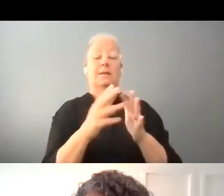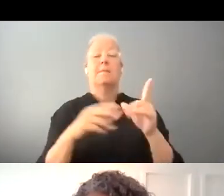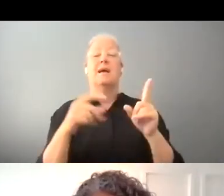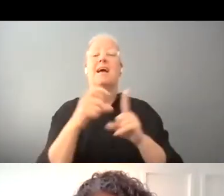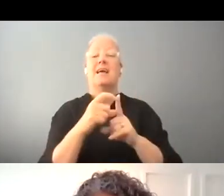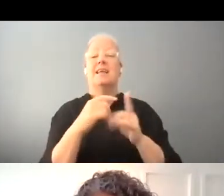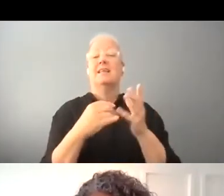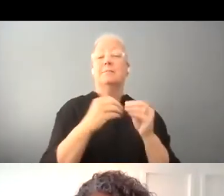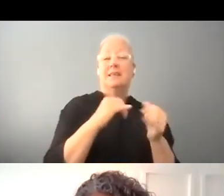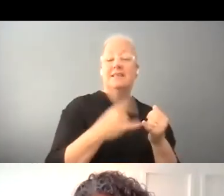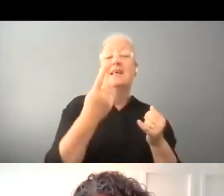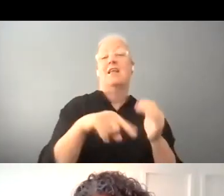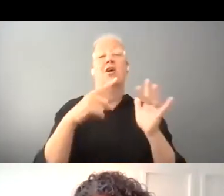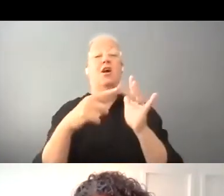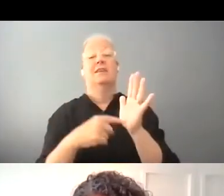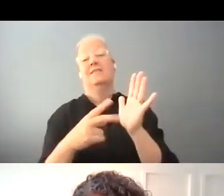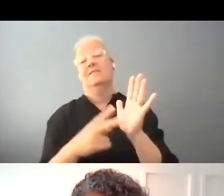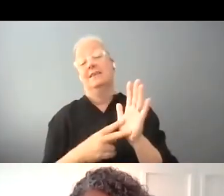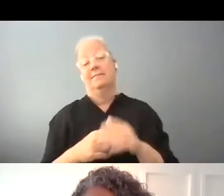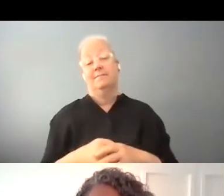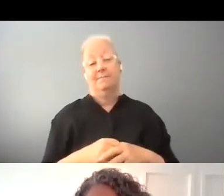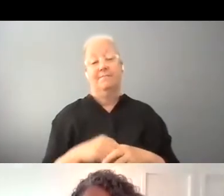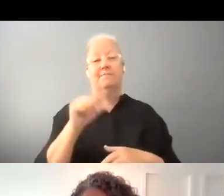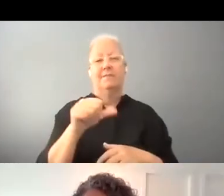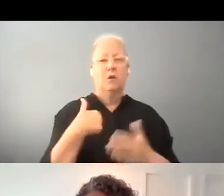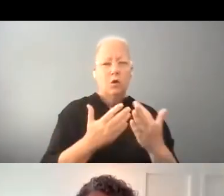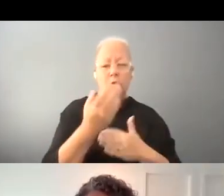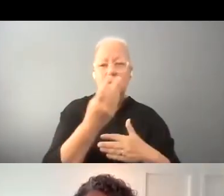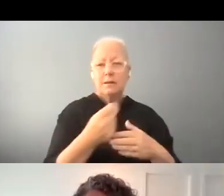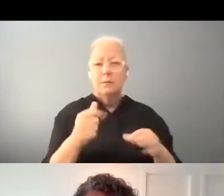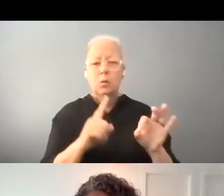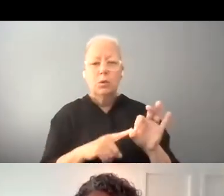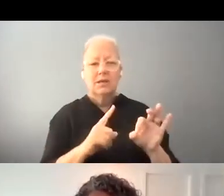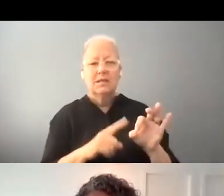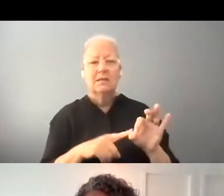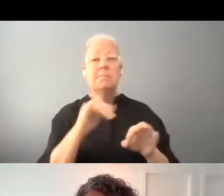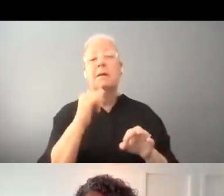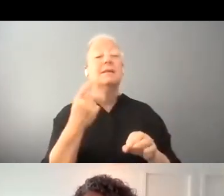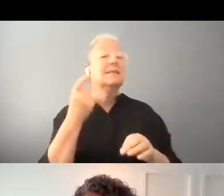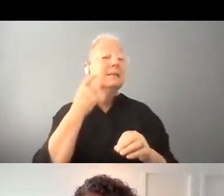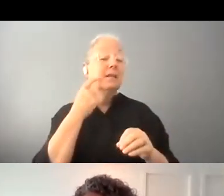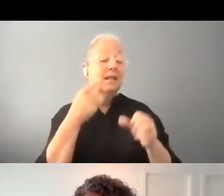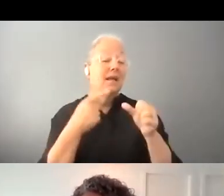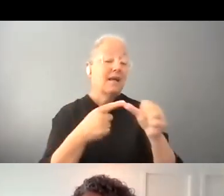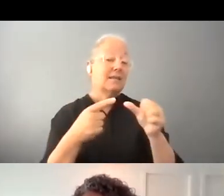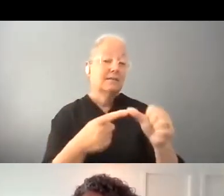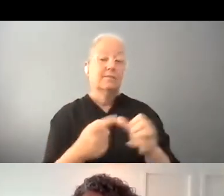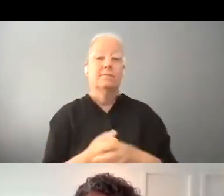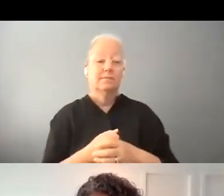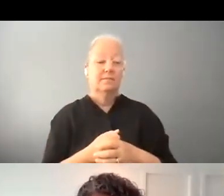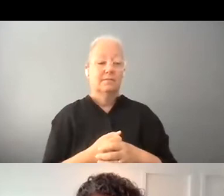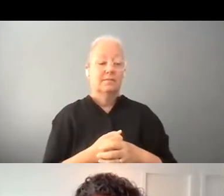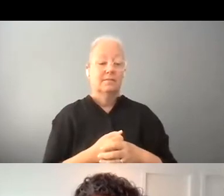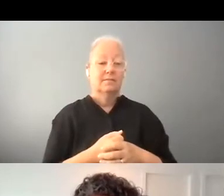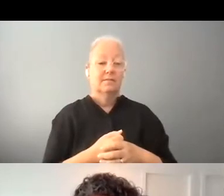NITV. Thank you. I'm going to try and burn through some questions with maybe quite simple answers. If I submit the digital